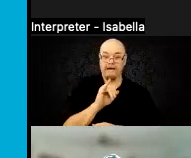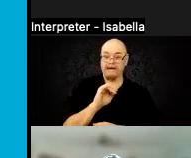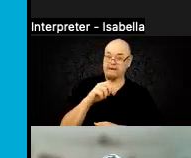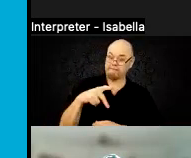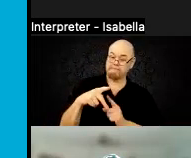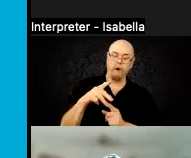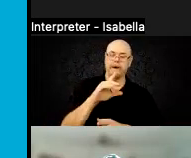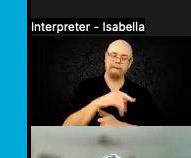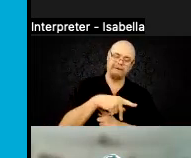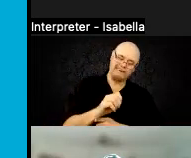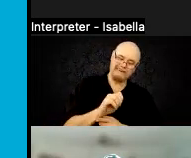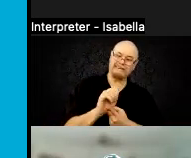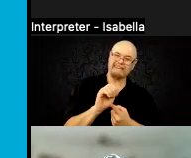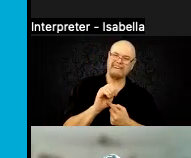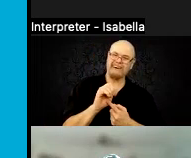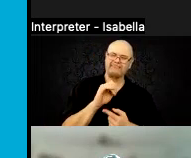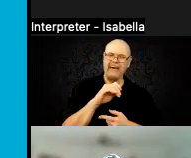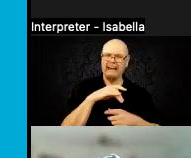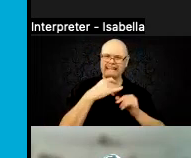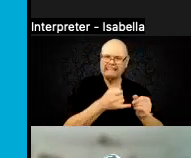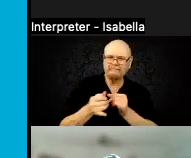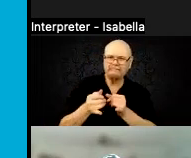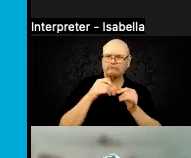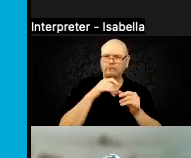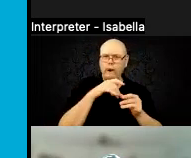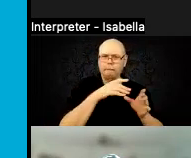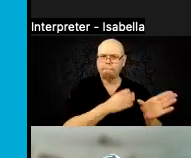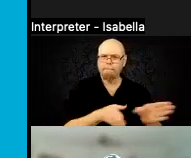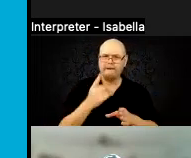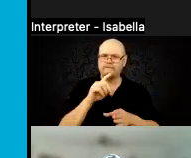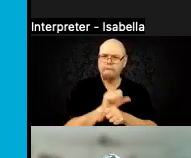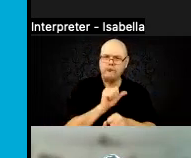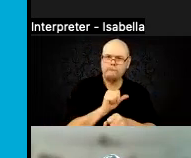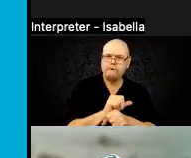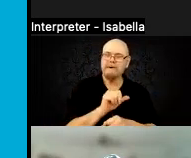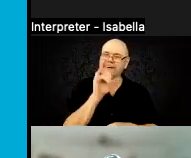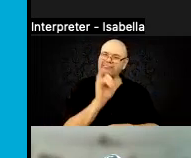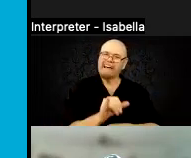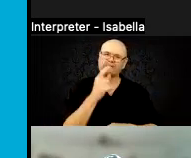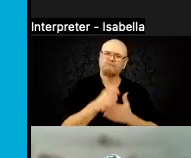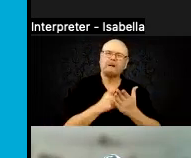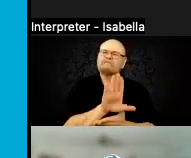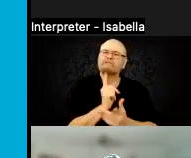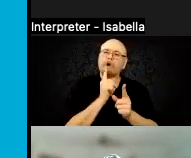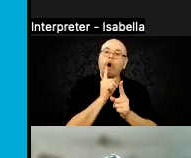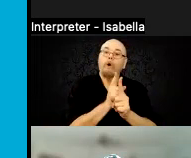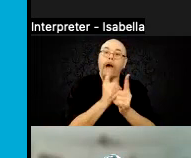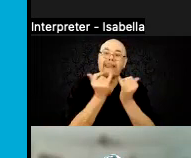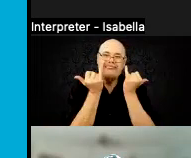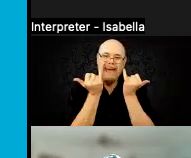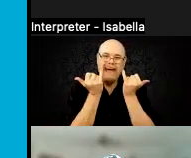for employment that Megan and Sarah have talked about, right, that it reflects what the current goal is, right? What is that student want help with right